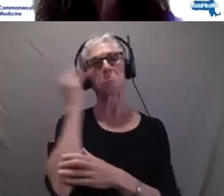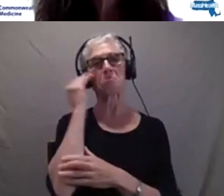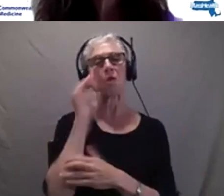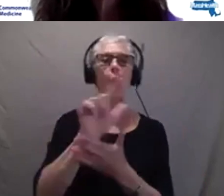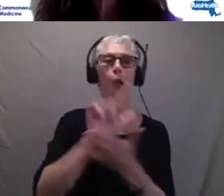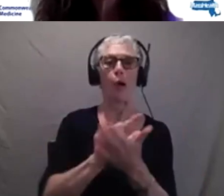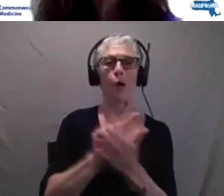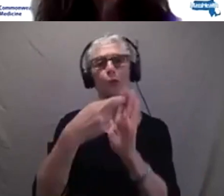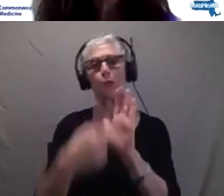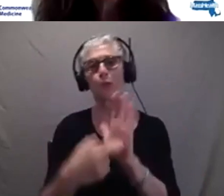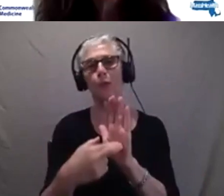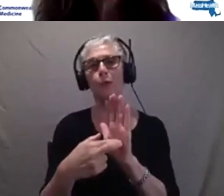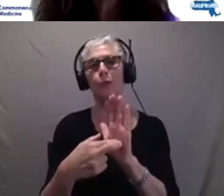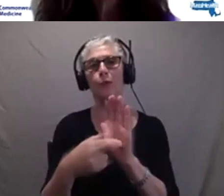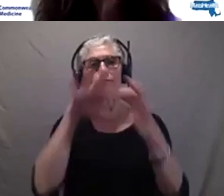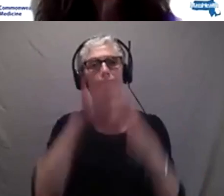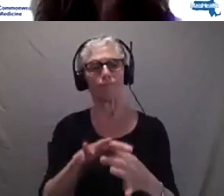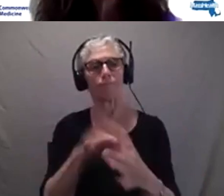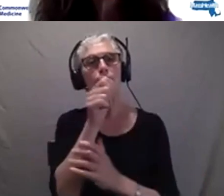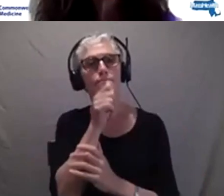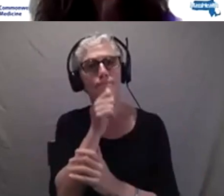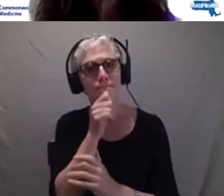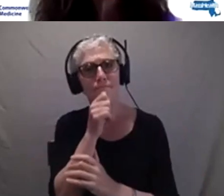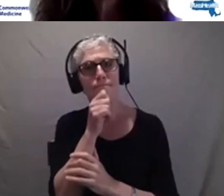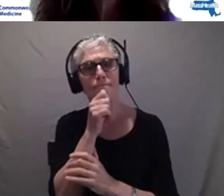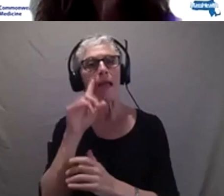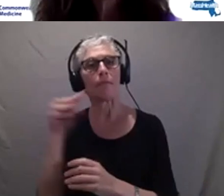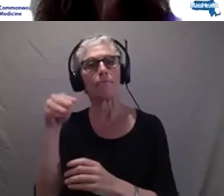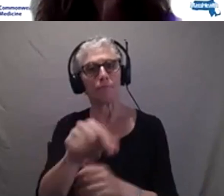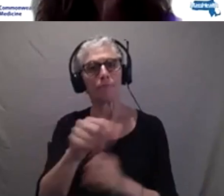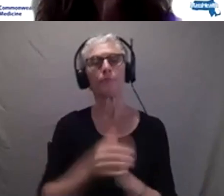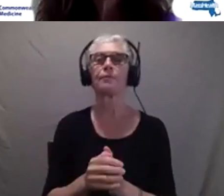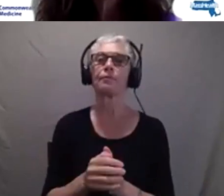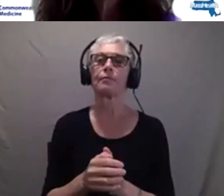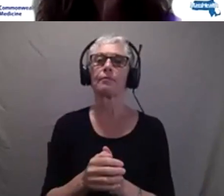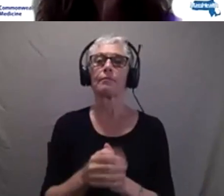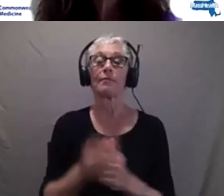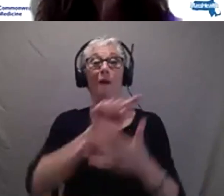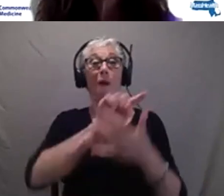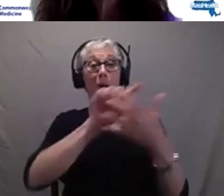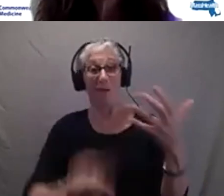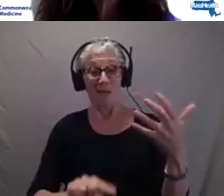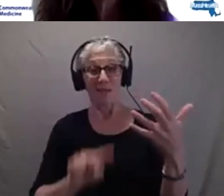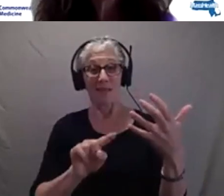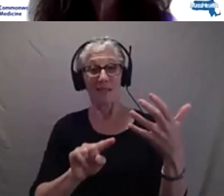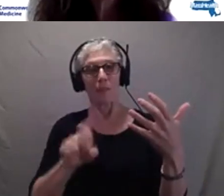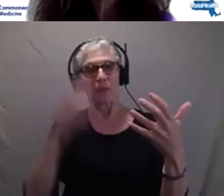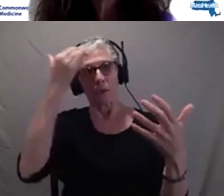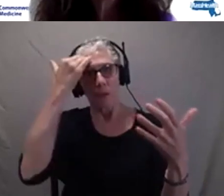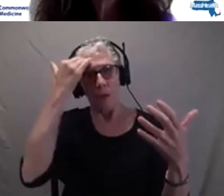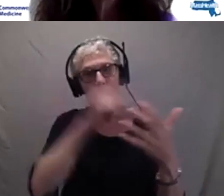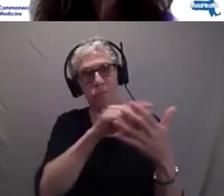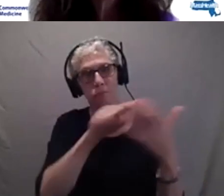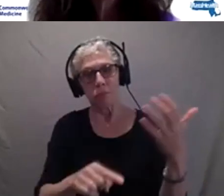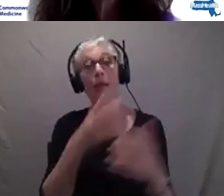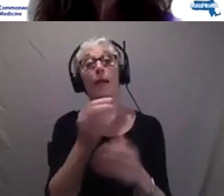and regulations regarding privacy and reimbursement. They must know all of these things, and perhaps the most